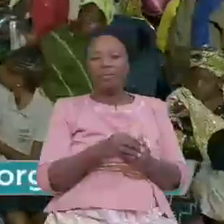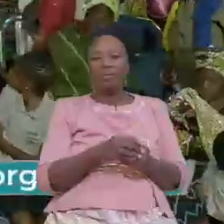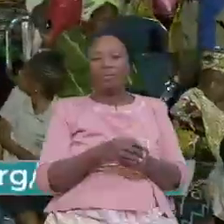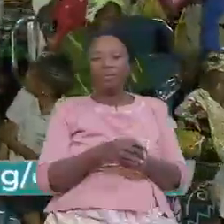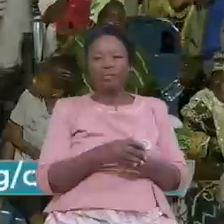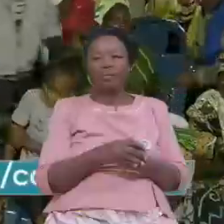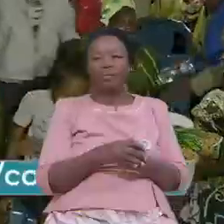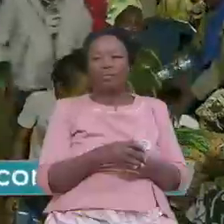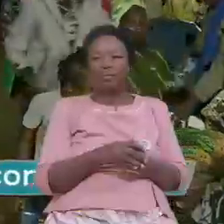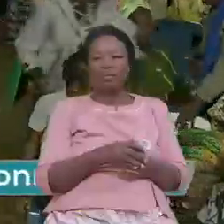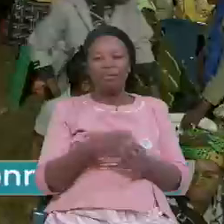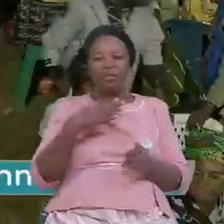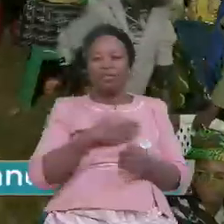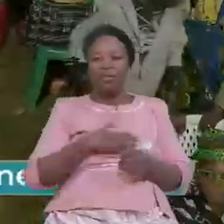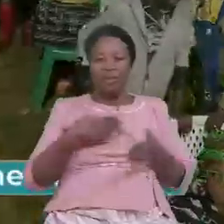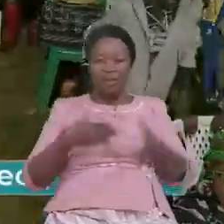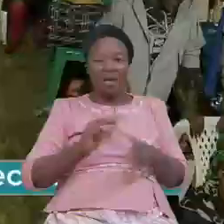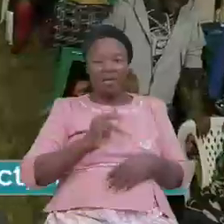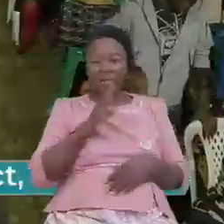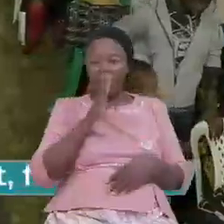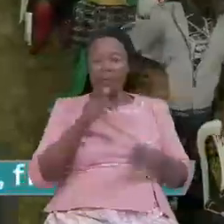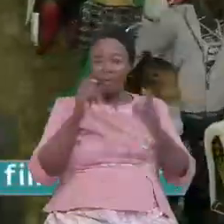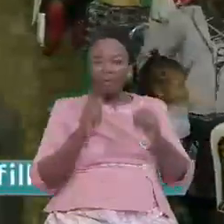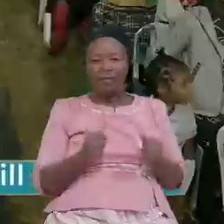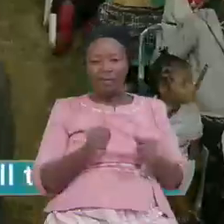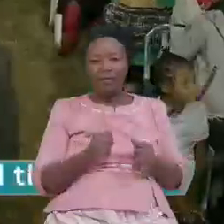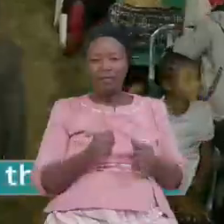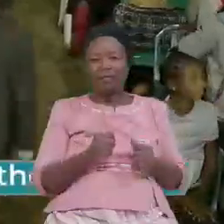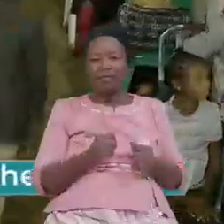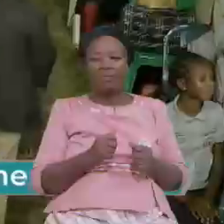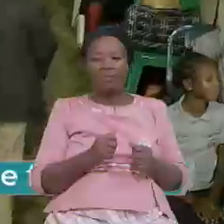Please, let's be fast and be detailed.